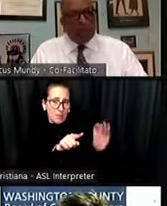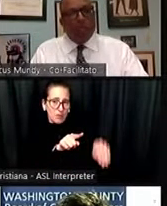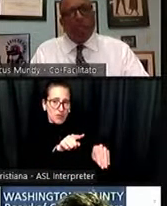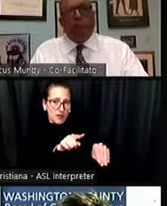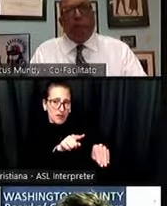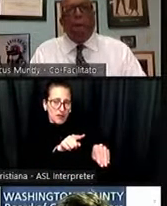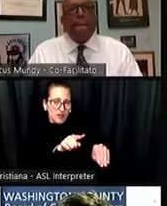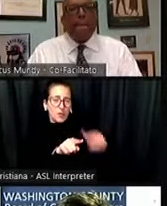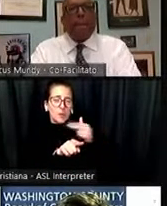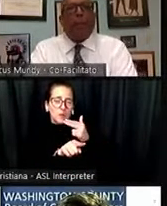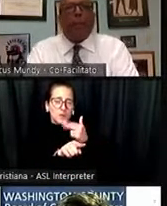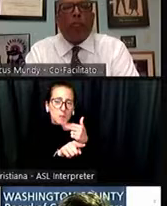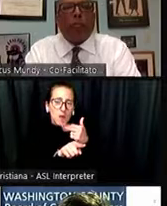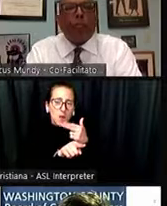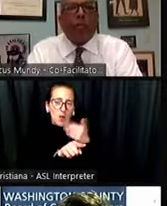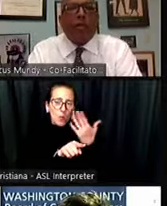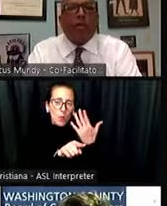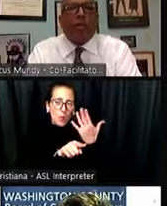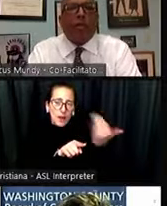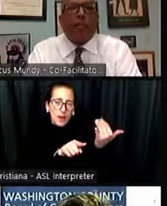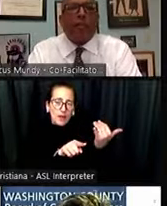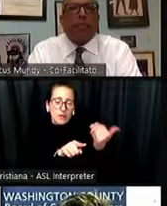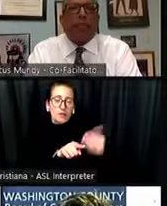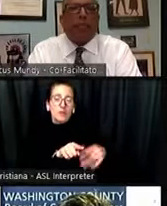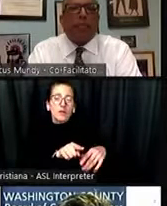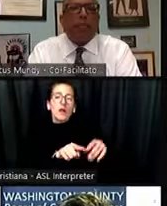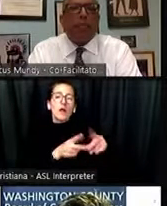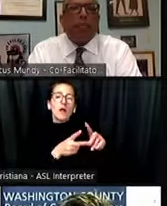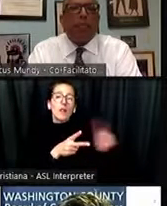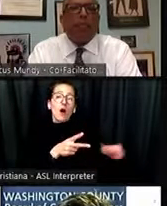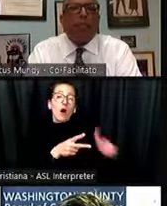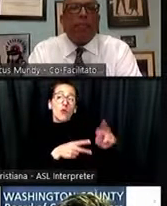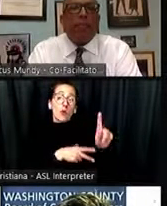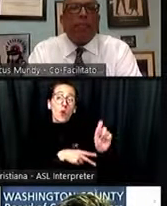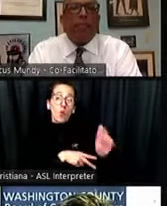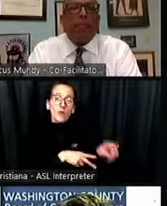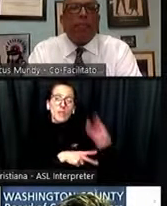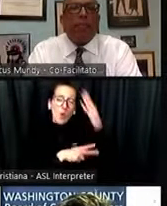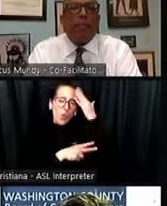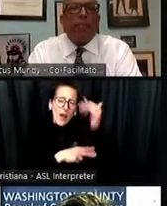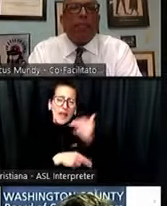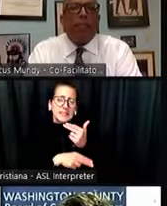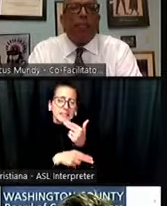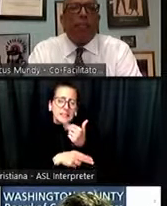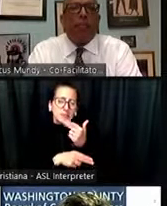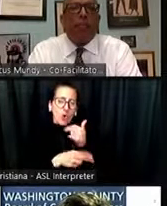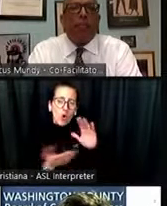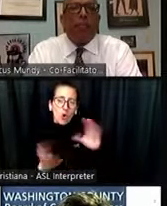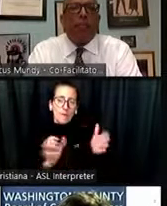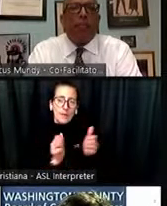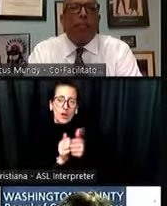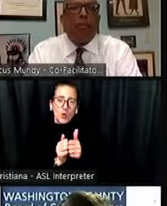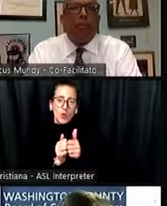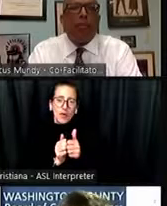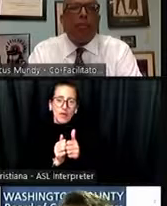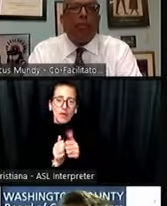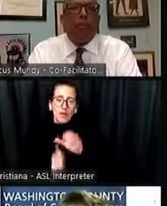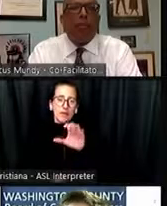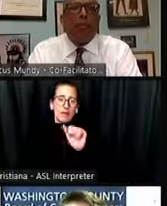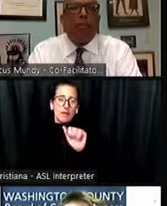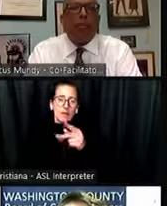so small? And in one question, why is it so small in comparison to capital, non-departmental, and